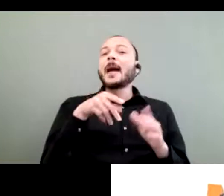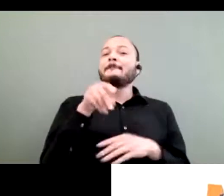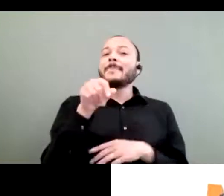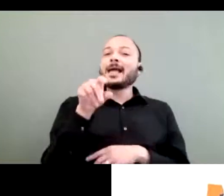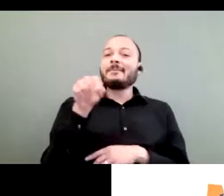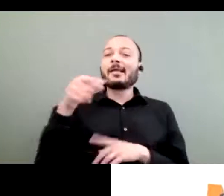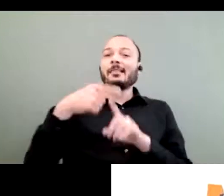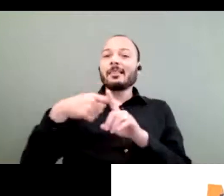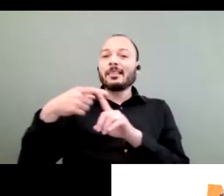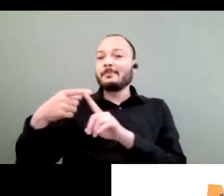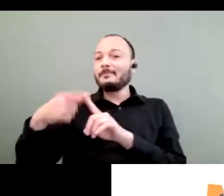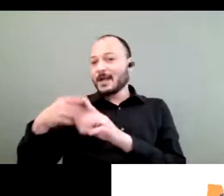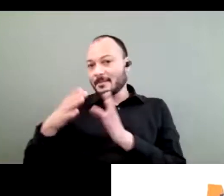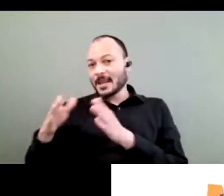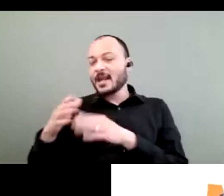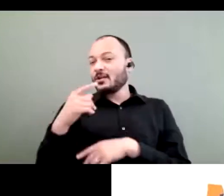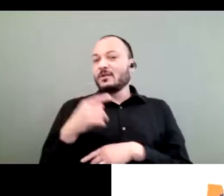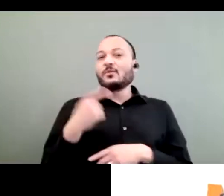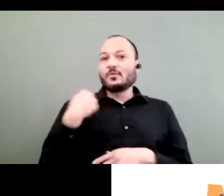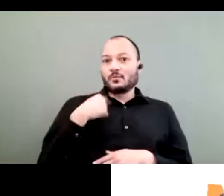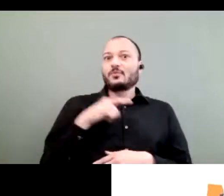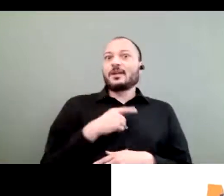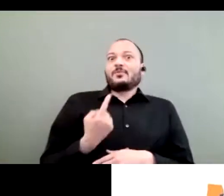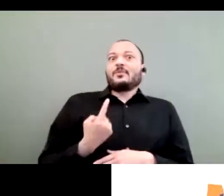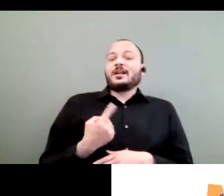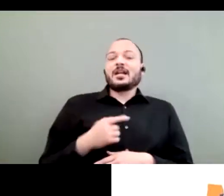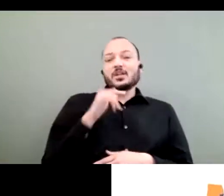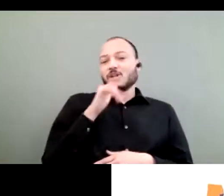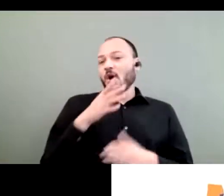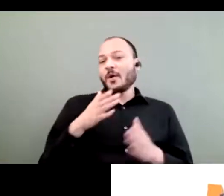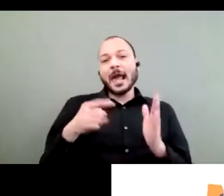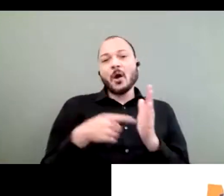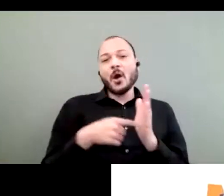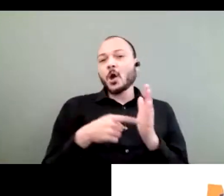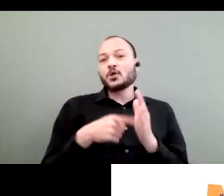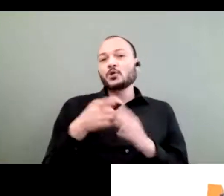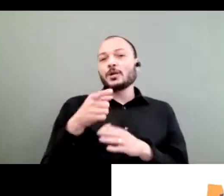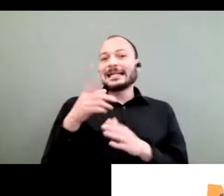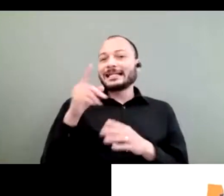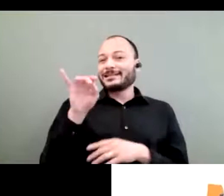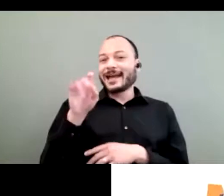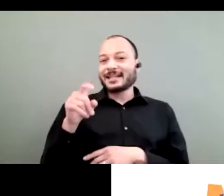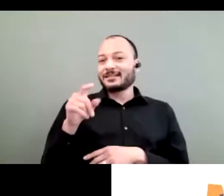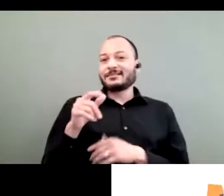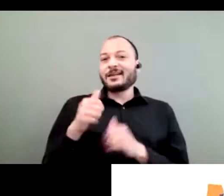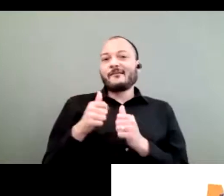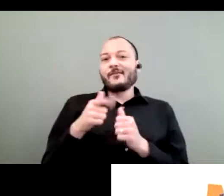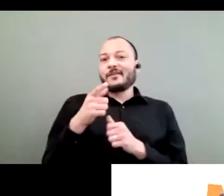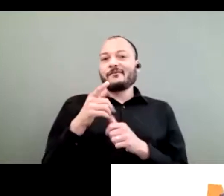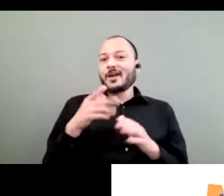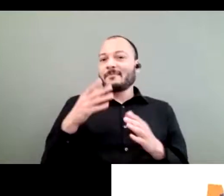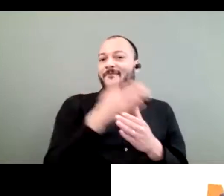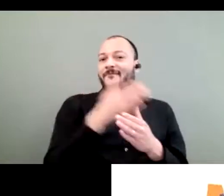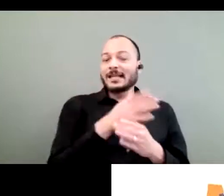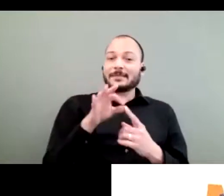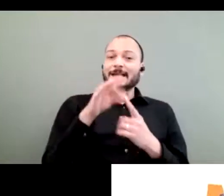So don't let you owing taxes deter you from filing, especially if you're an ITIN holder and you want to establish citizenship.